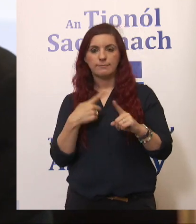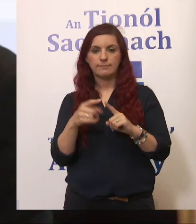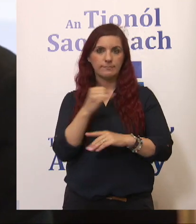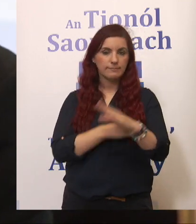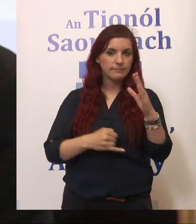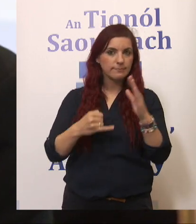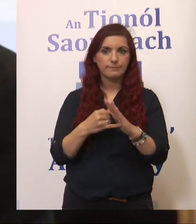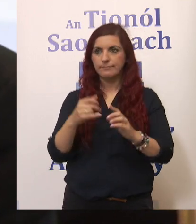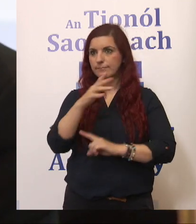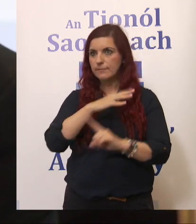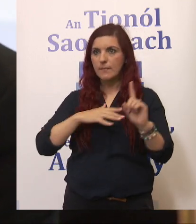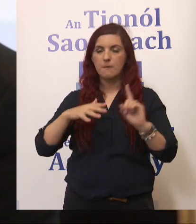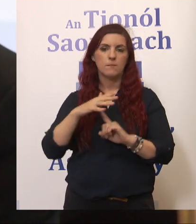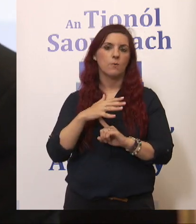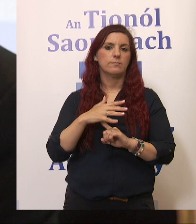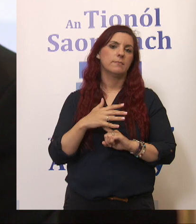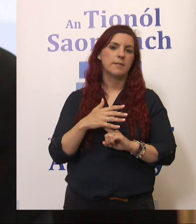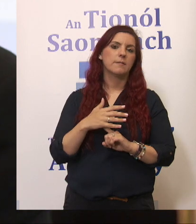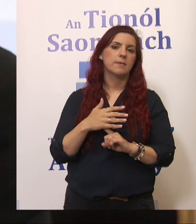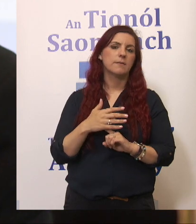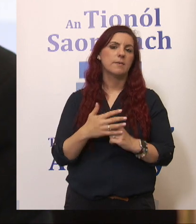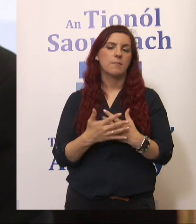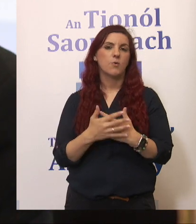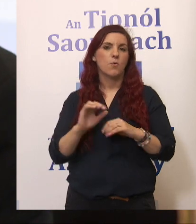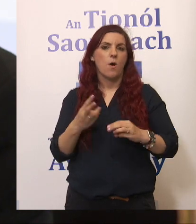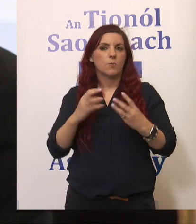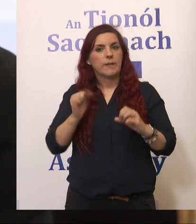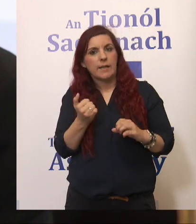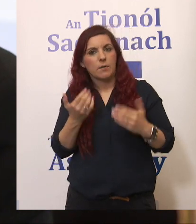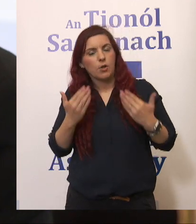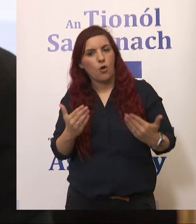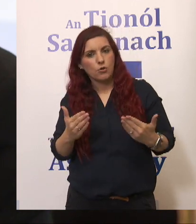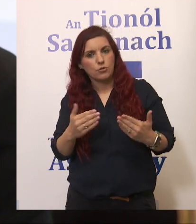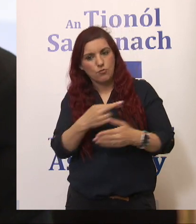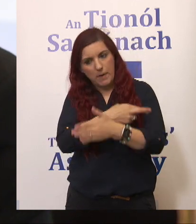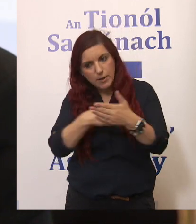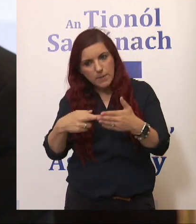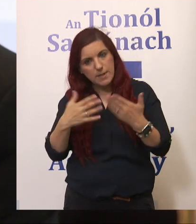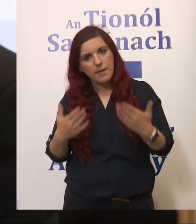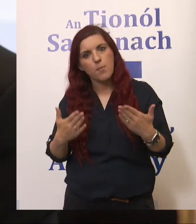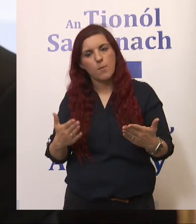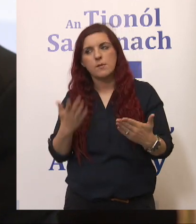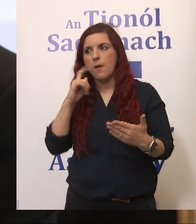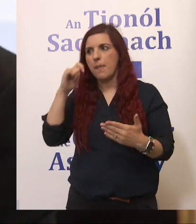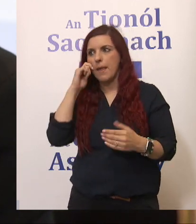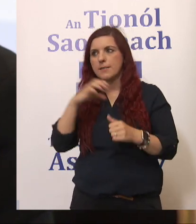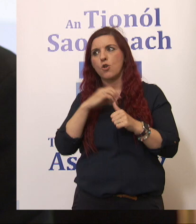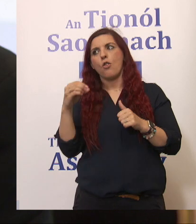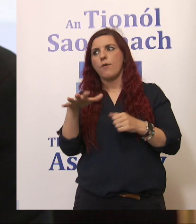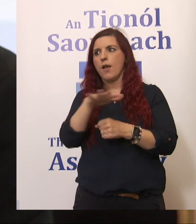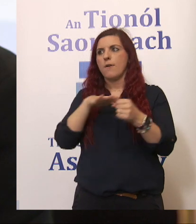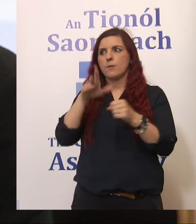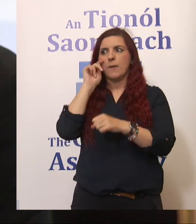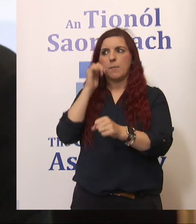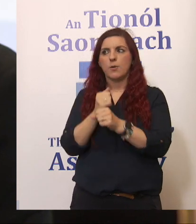environments, that will want to sort of keep the current arrangements as there are. So I think that's another hurdle.